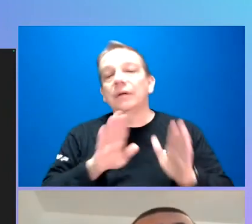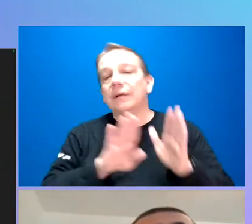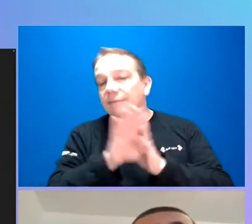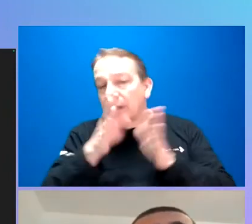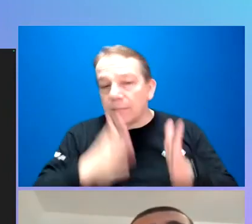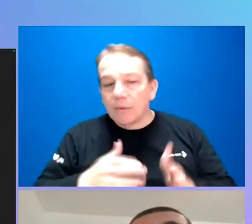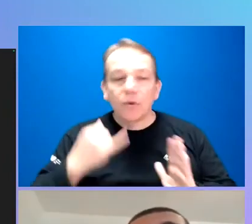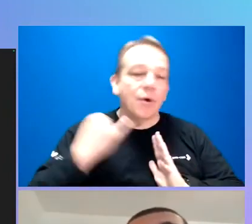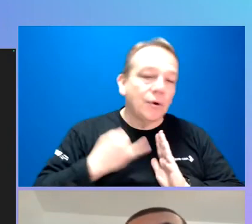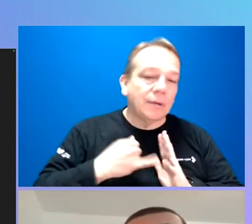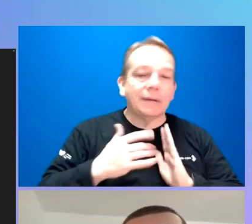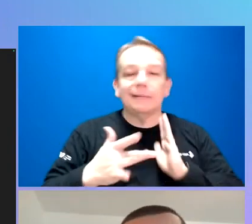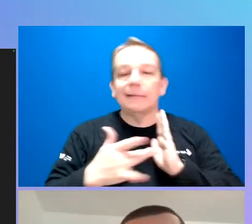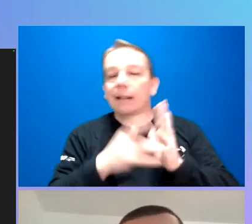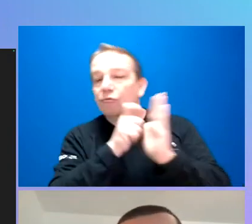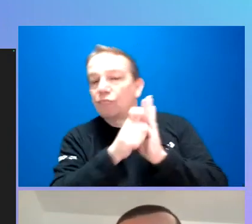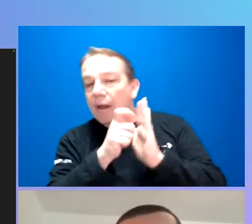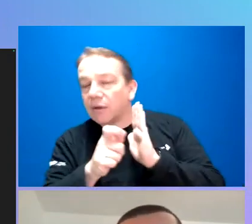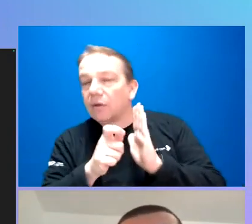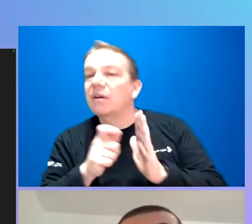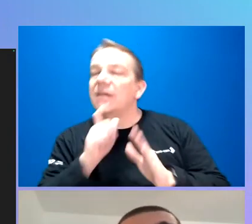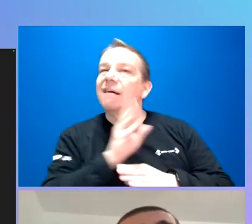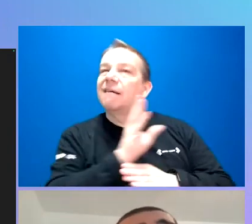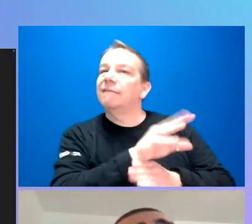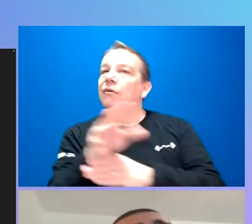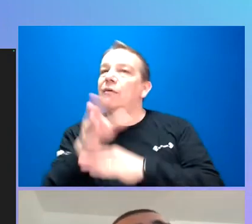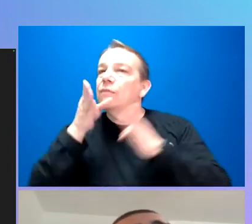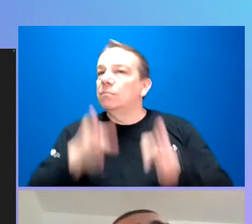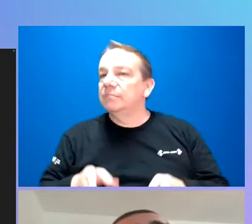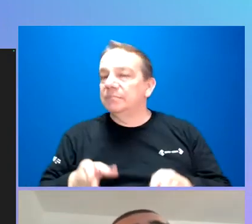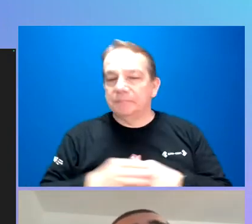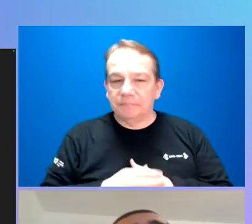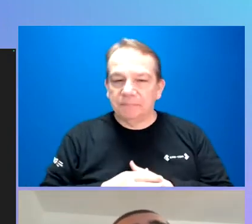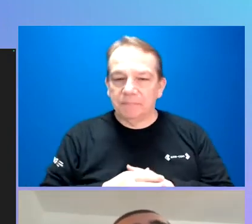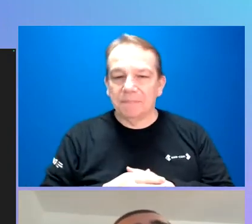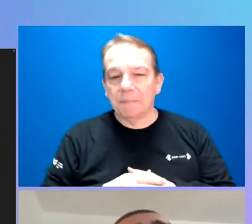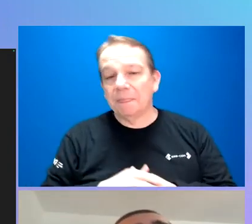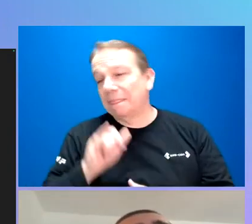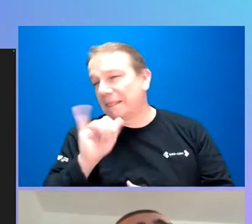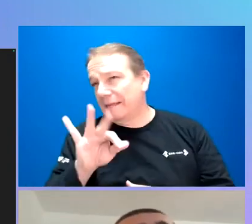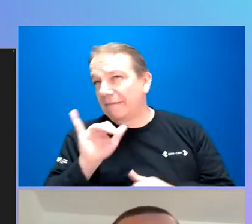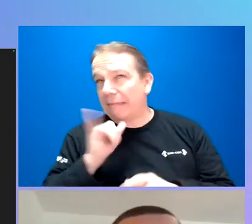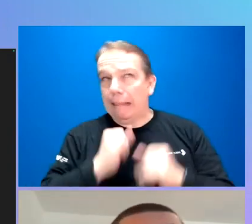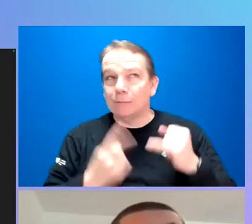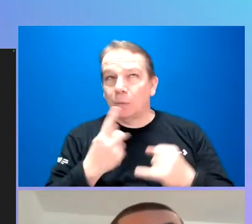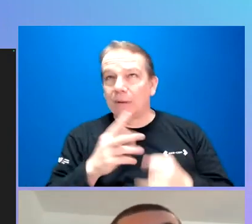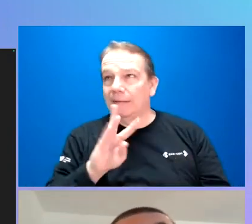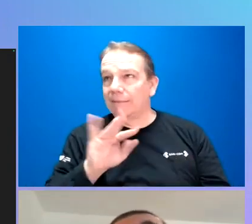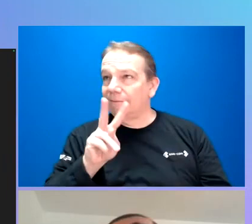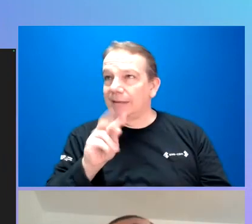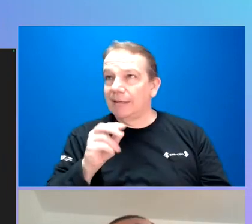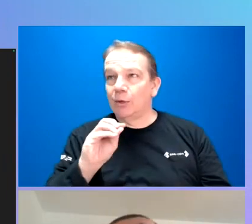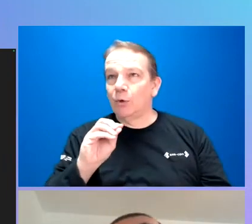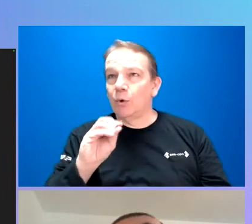a technical writer, and a videographer, if that's a word. The emoji